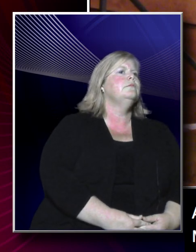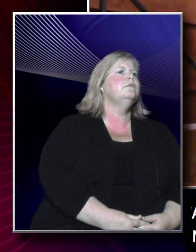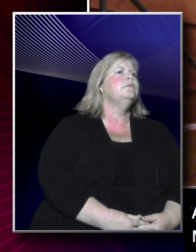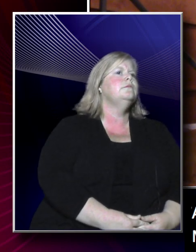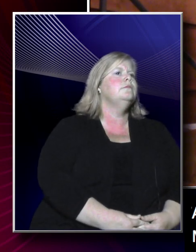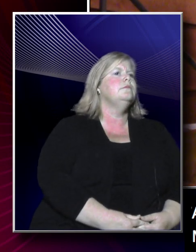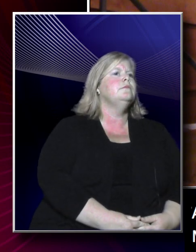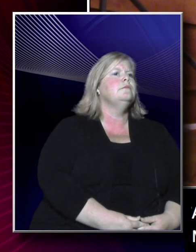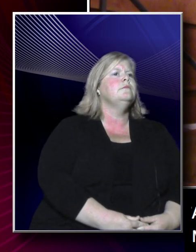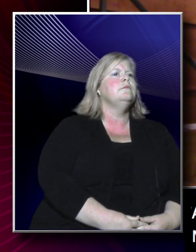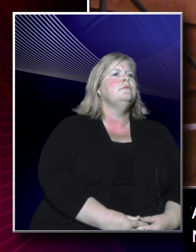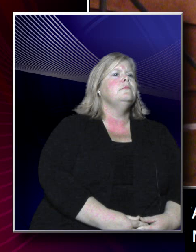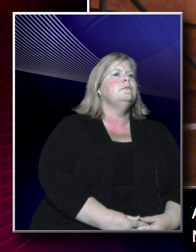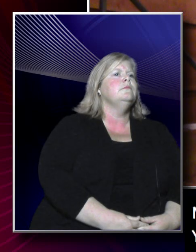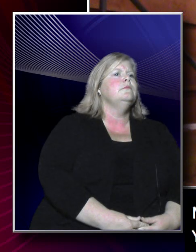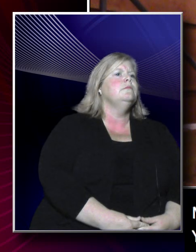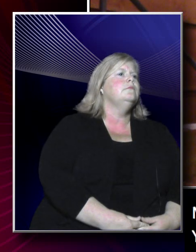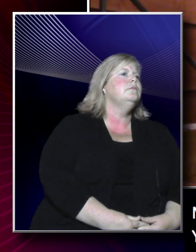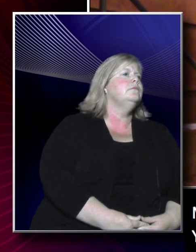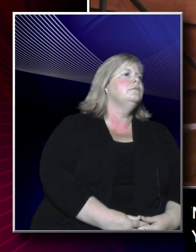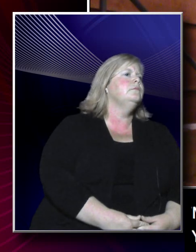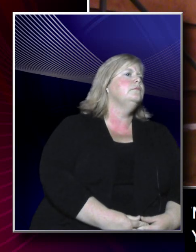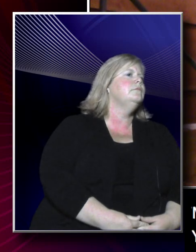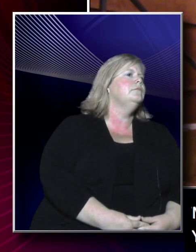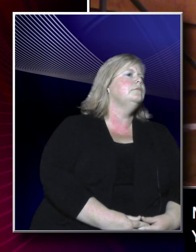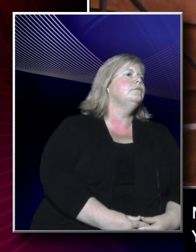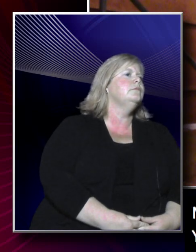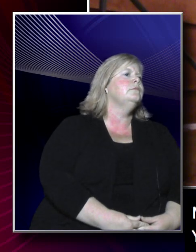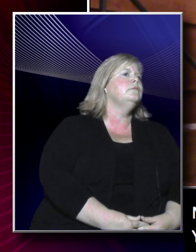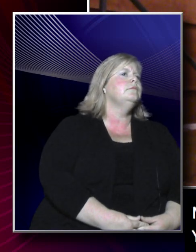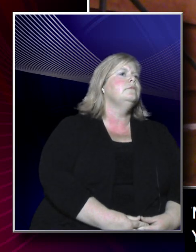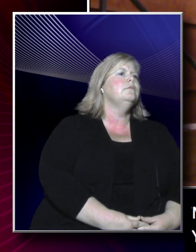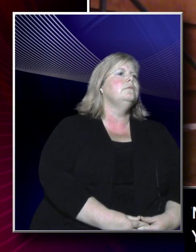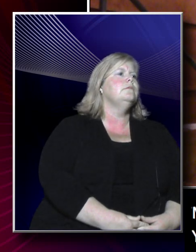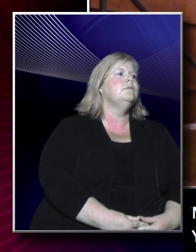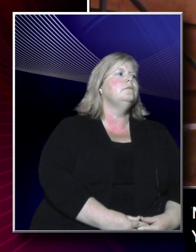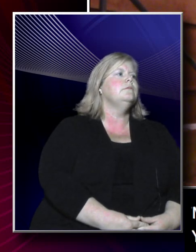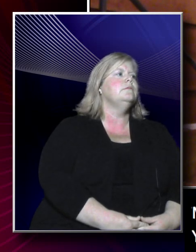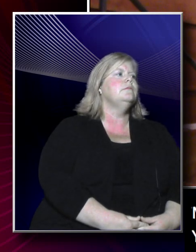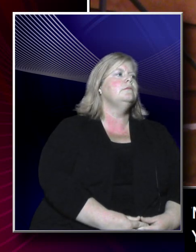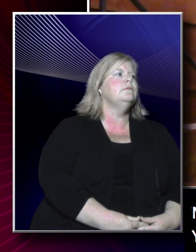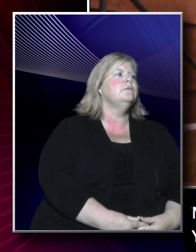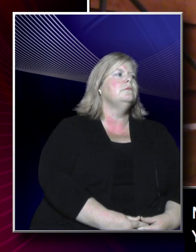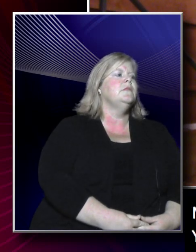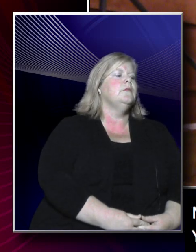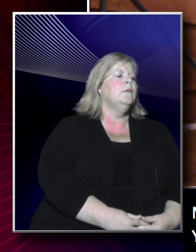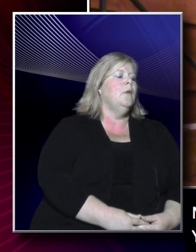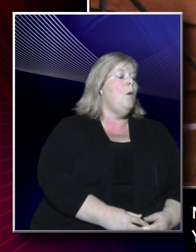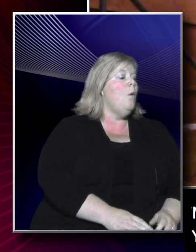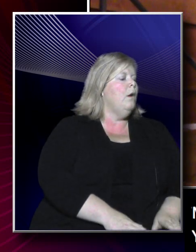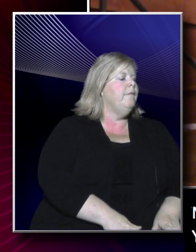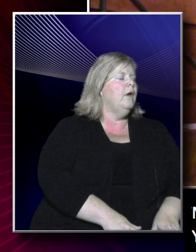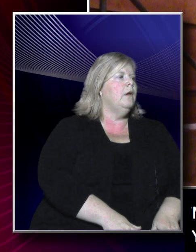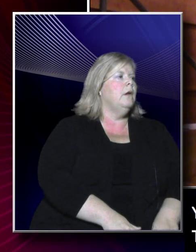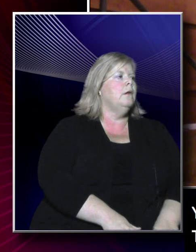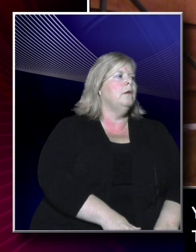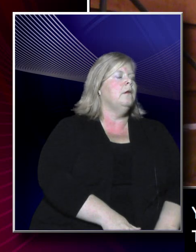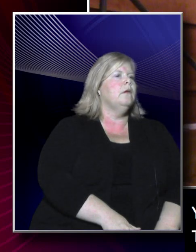you. So just think about individuals who are blind. They have various